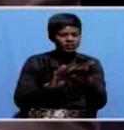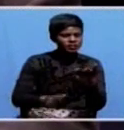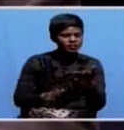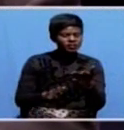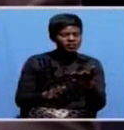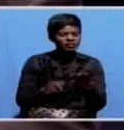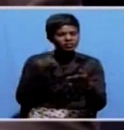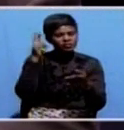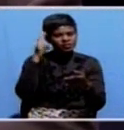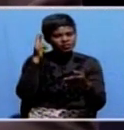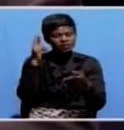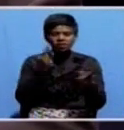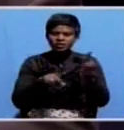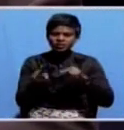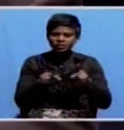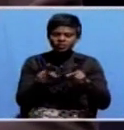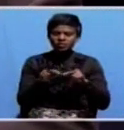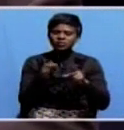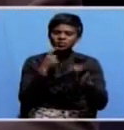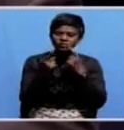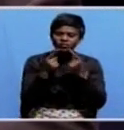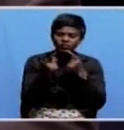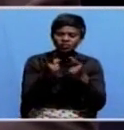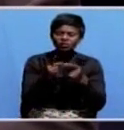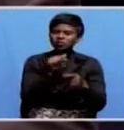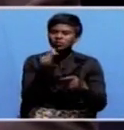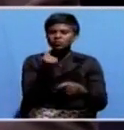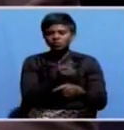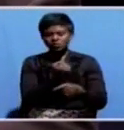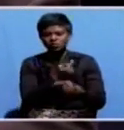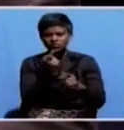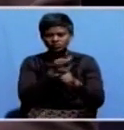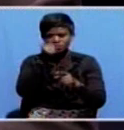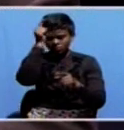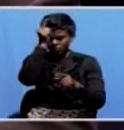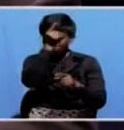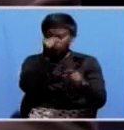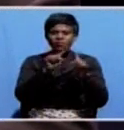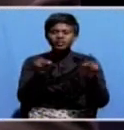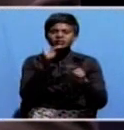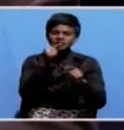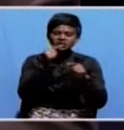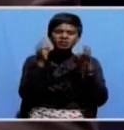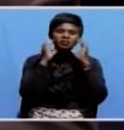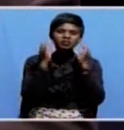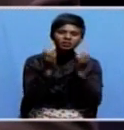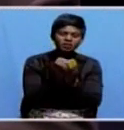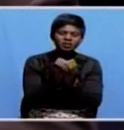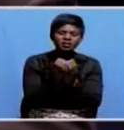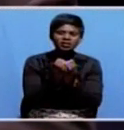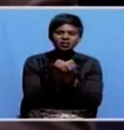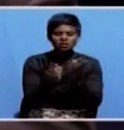remember people talked about Chiluba not only coming from the Congo but Mozambique, and because he spoke